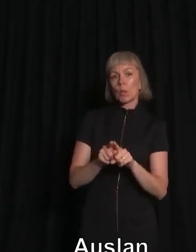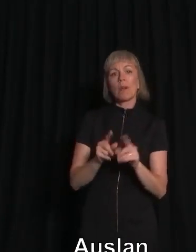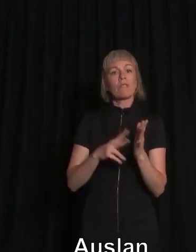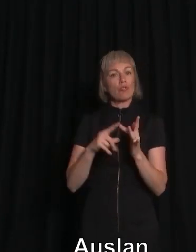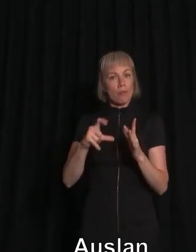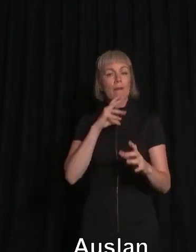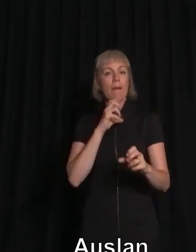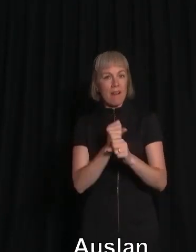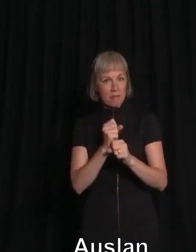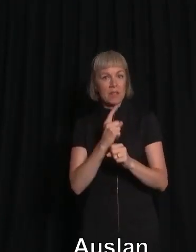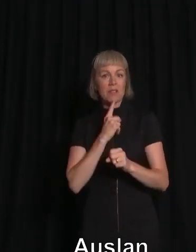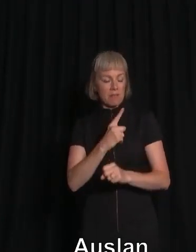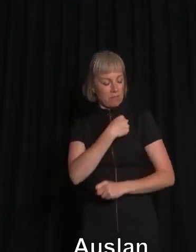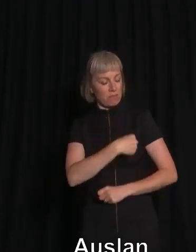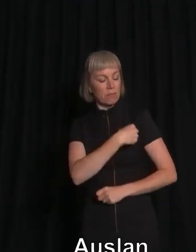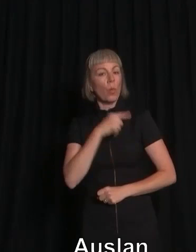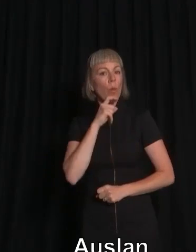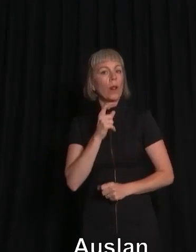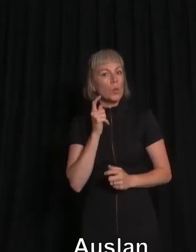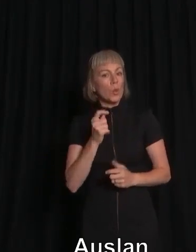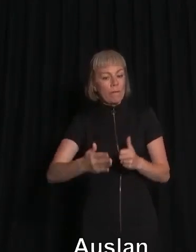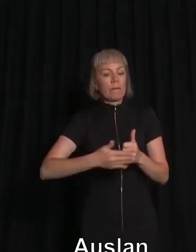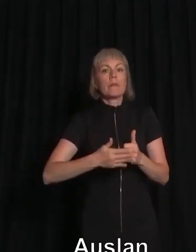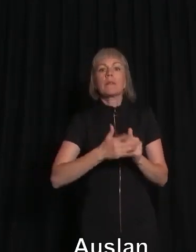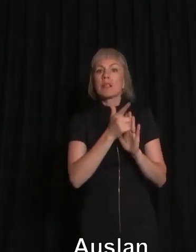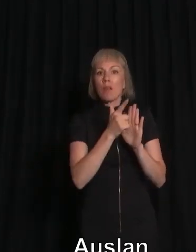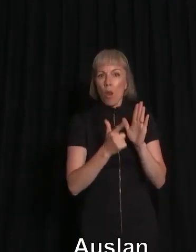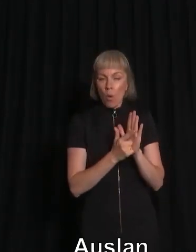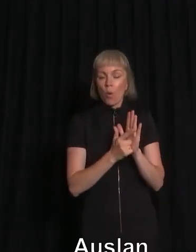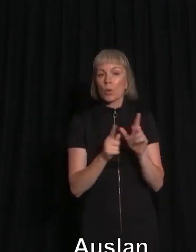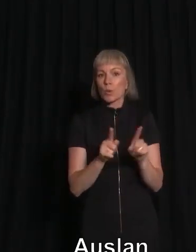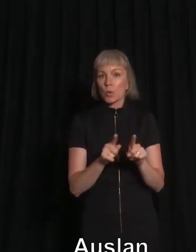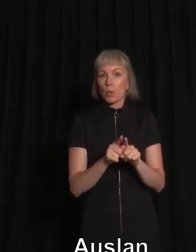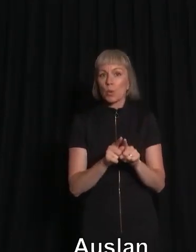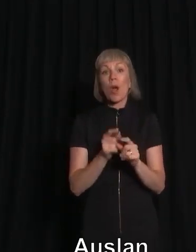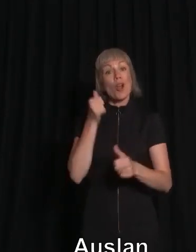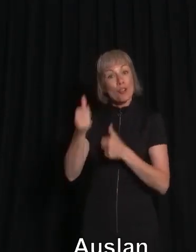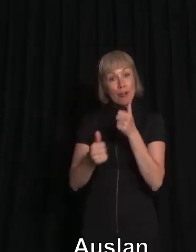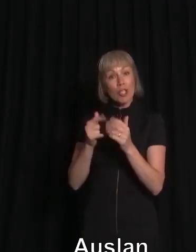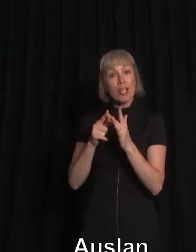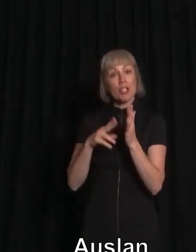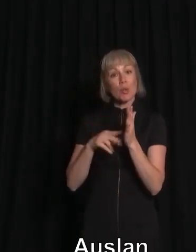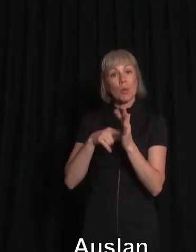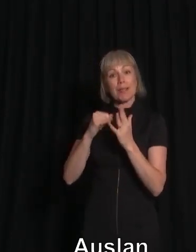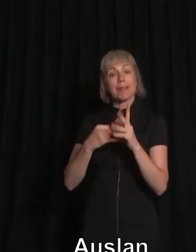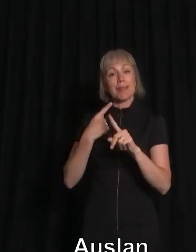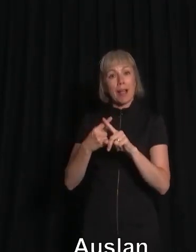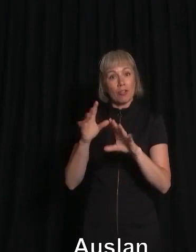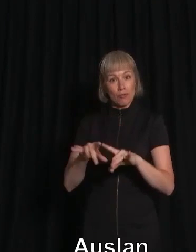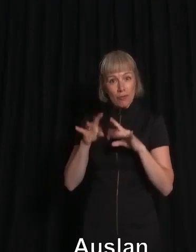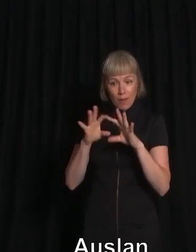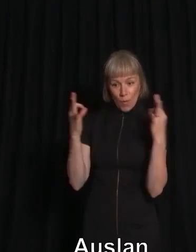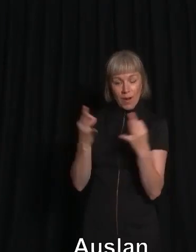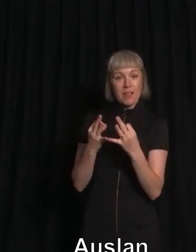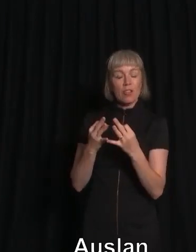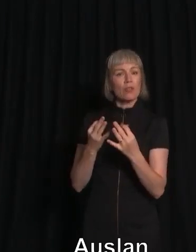to effect law reform in this area soon, and congratulations to Intersex Human Rights Australia and all the activists in the country